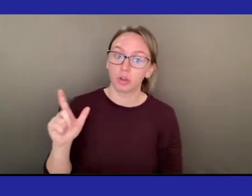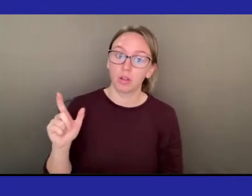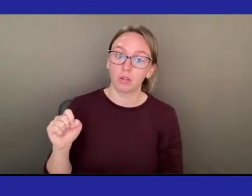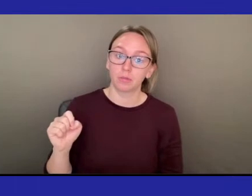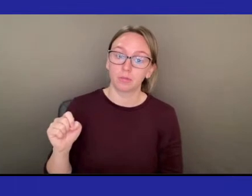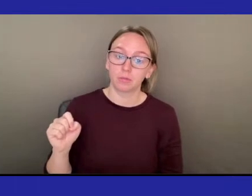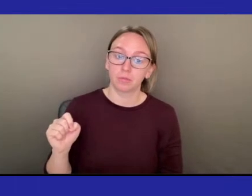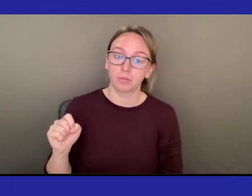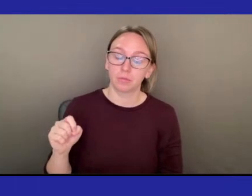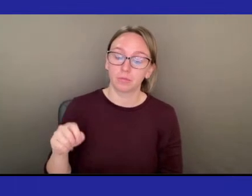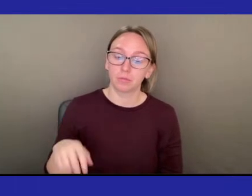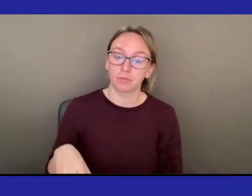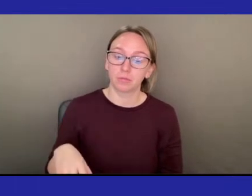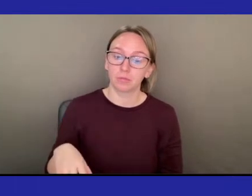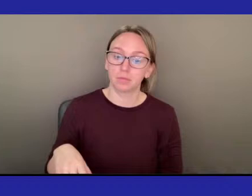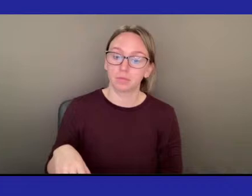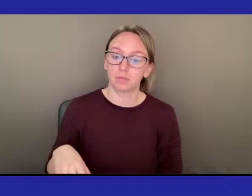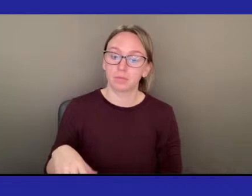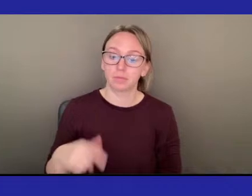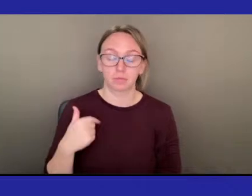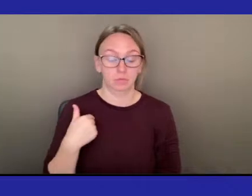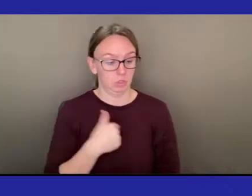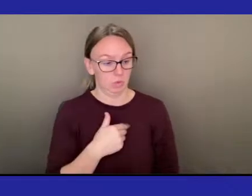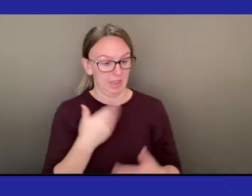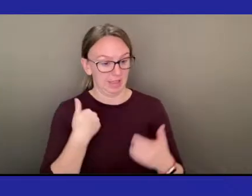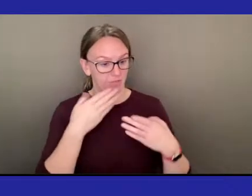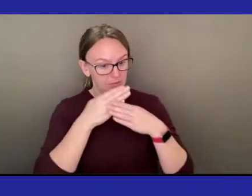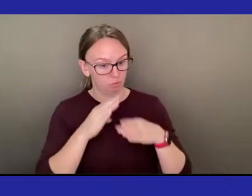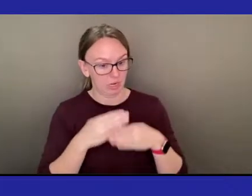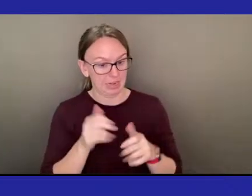Do we have this broken down by facility?